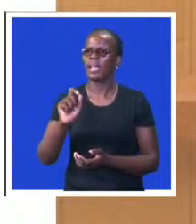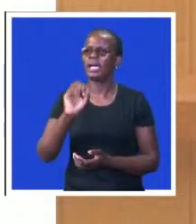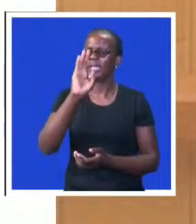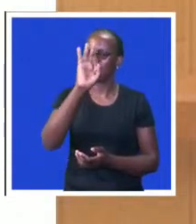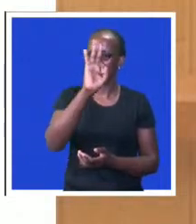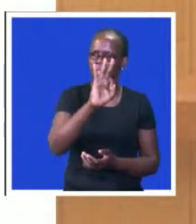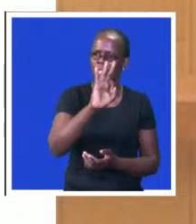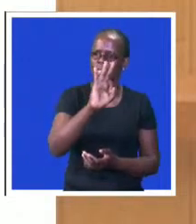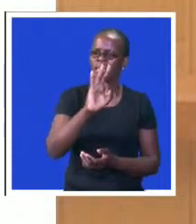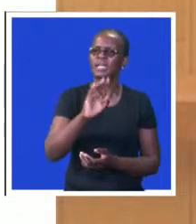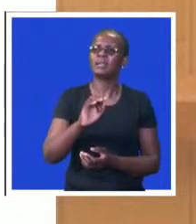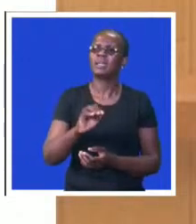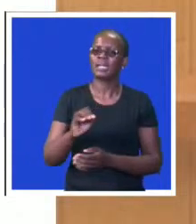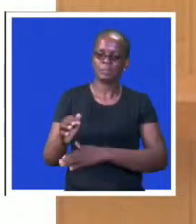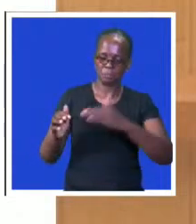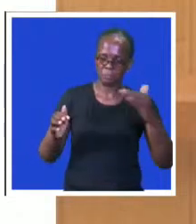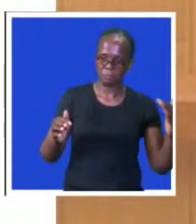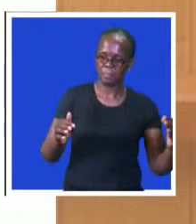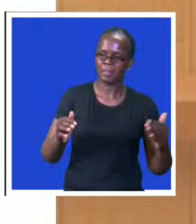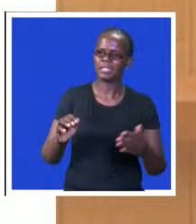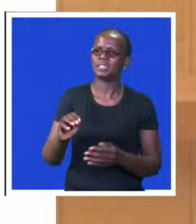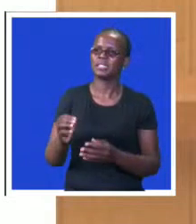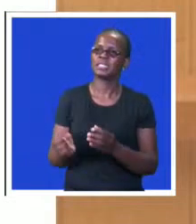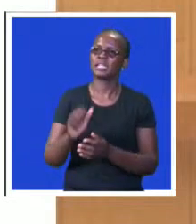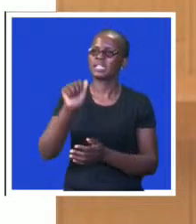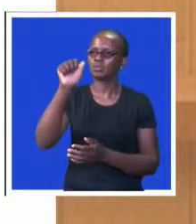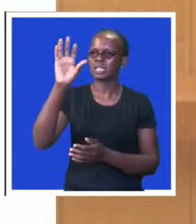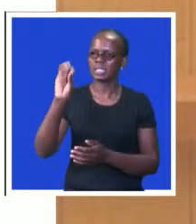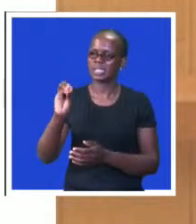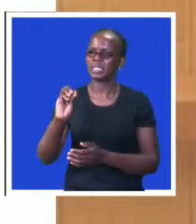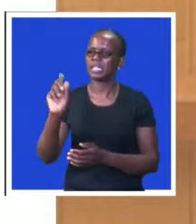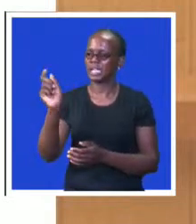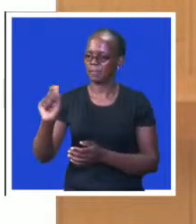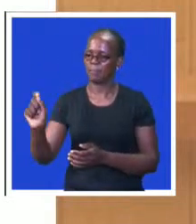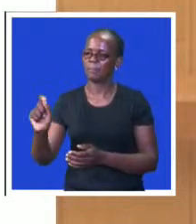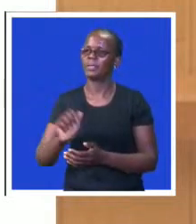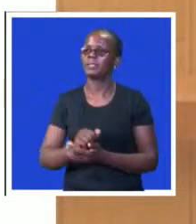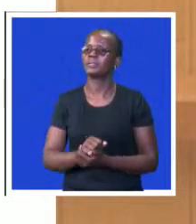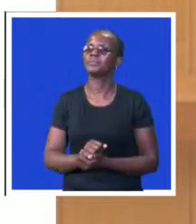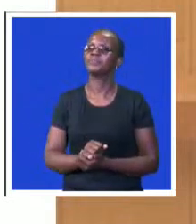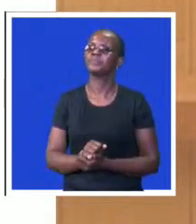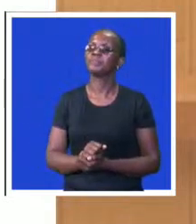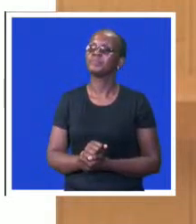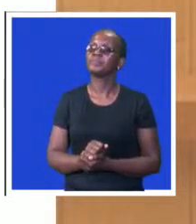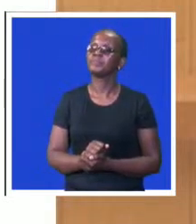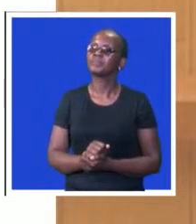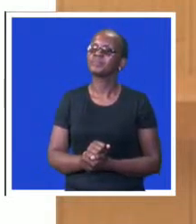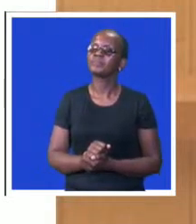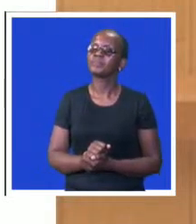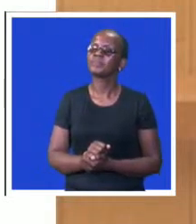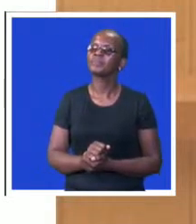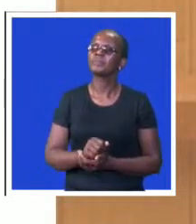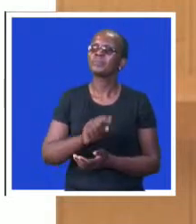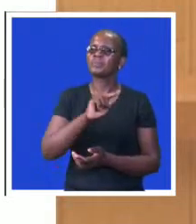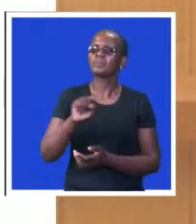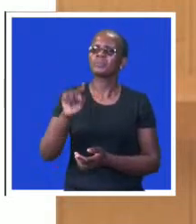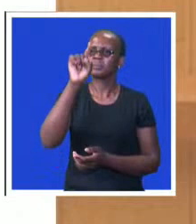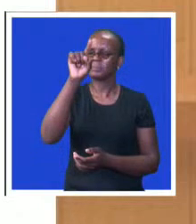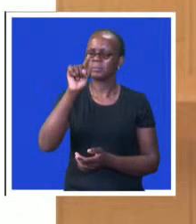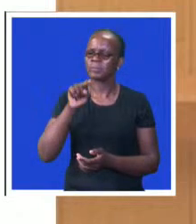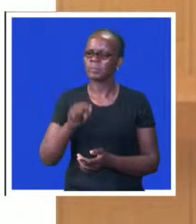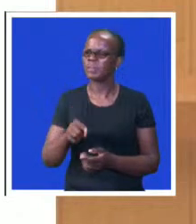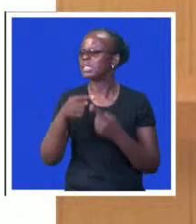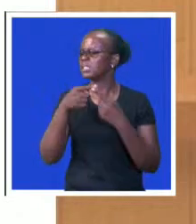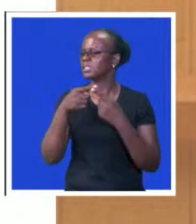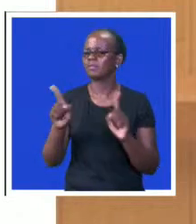our 60 inside the machine. Let us look at it, Lena. Division is different